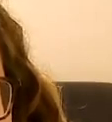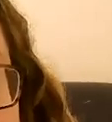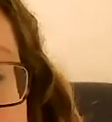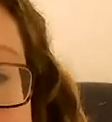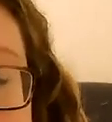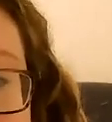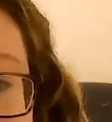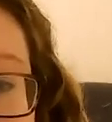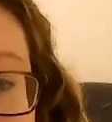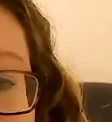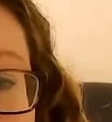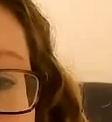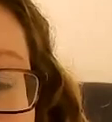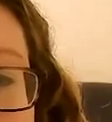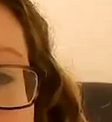need.